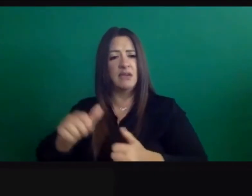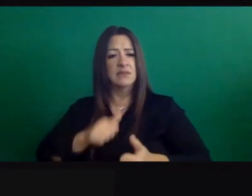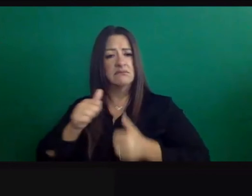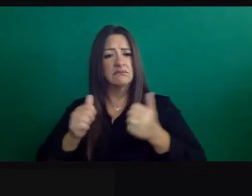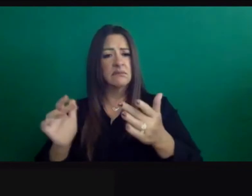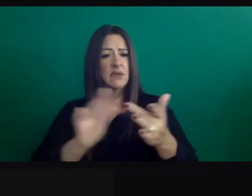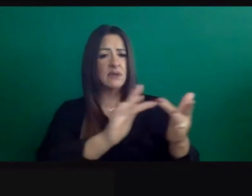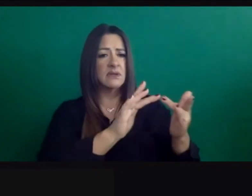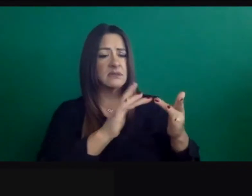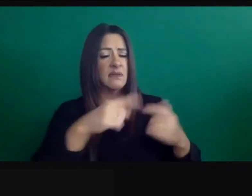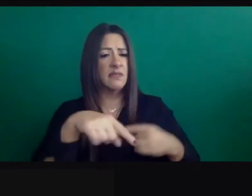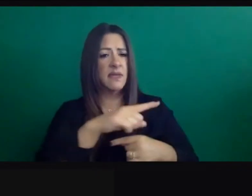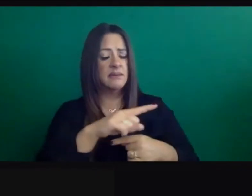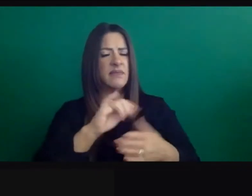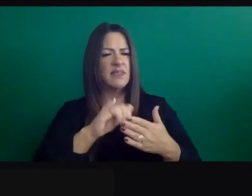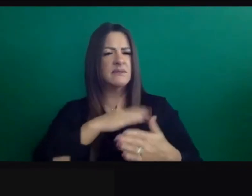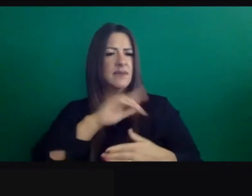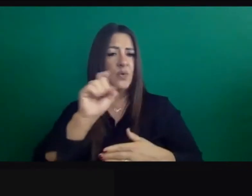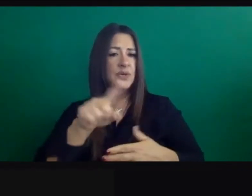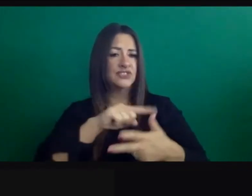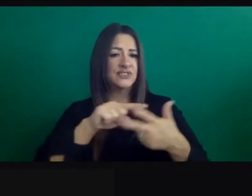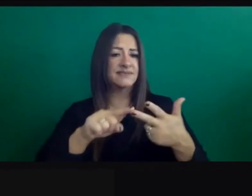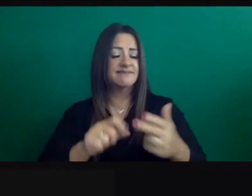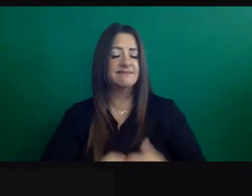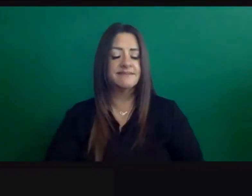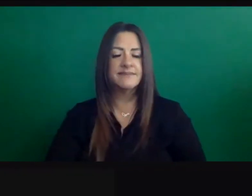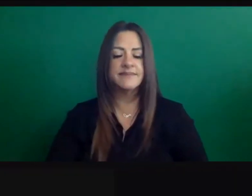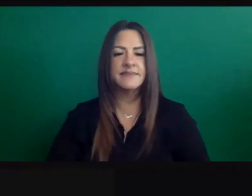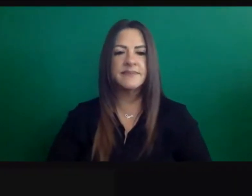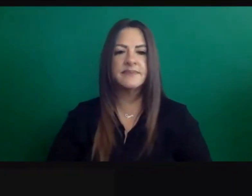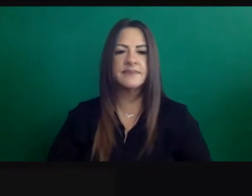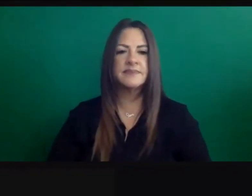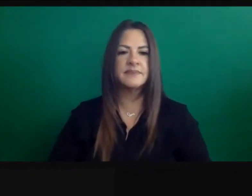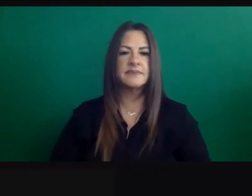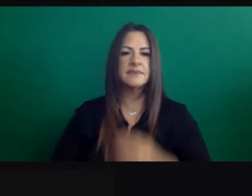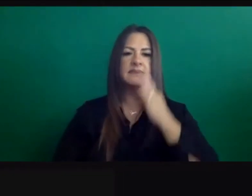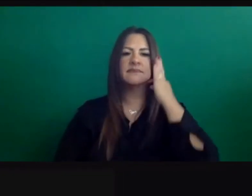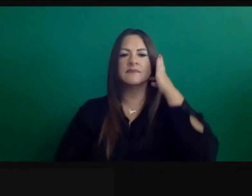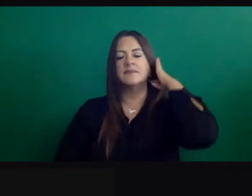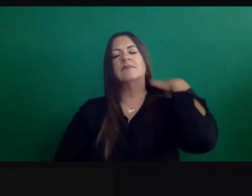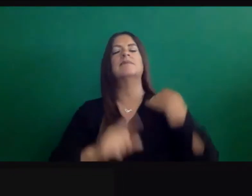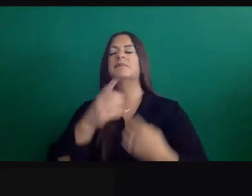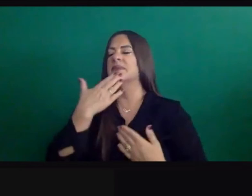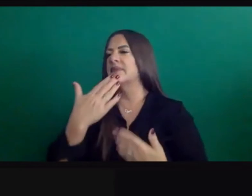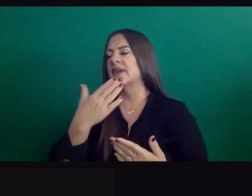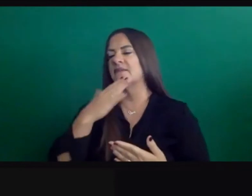That's my question. Thanks. Yeah, no, thanks. All great questions. So